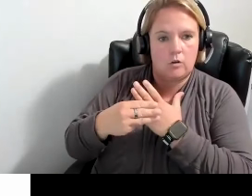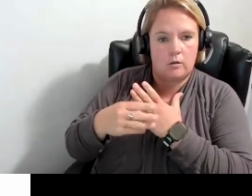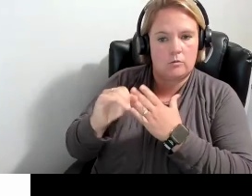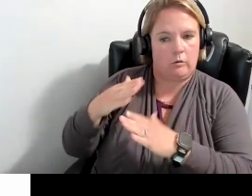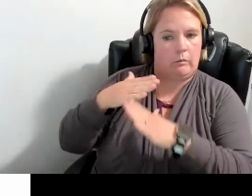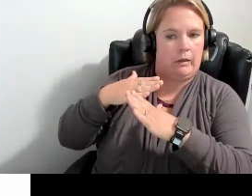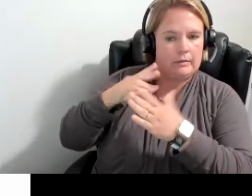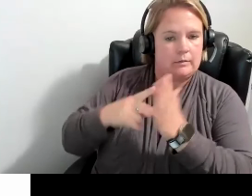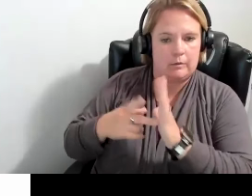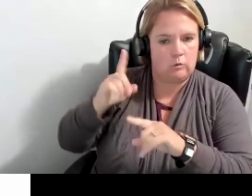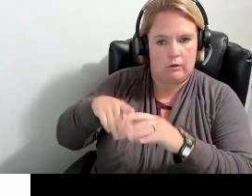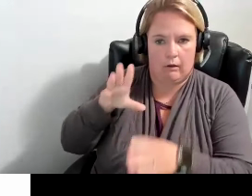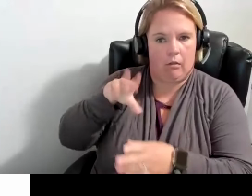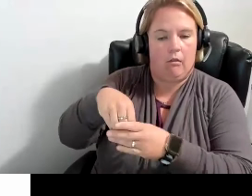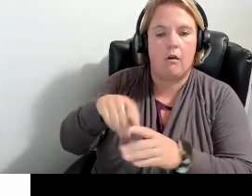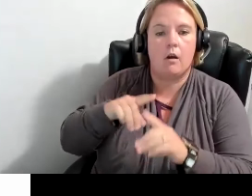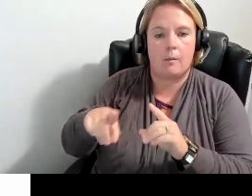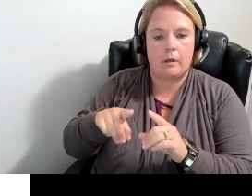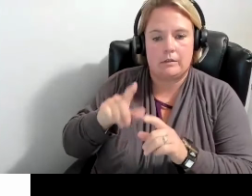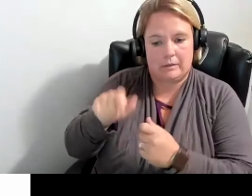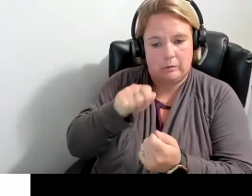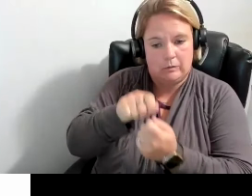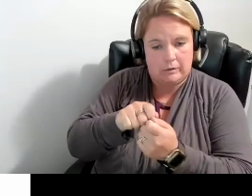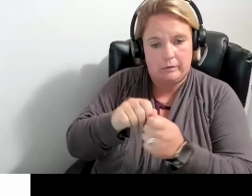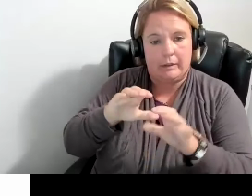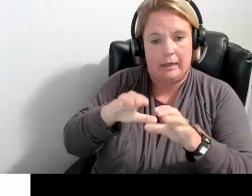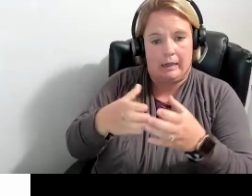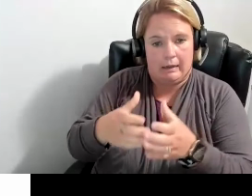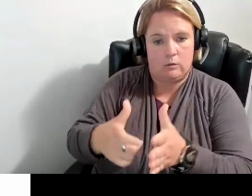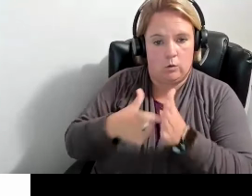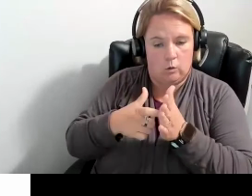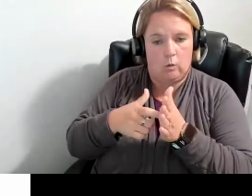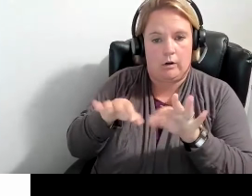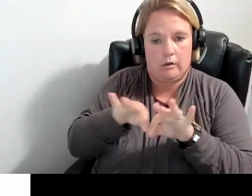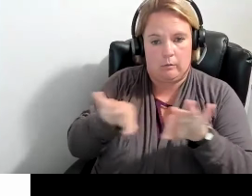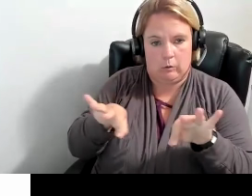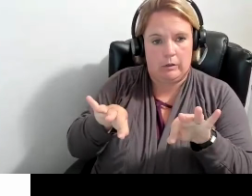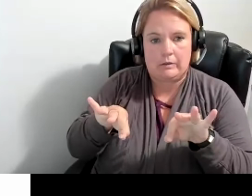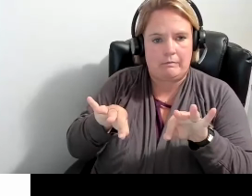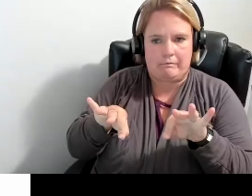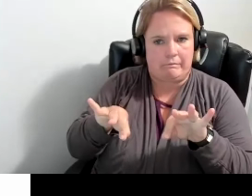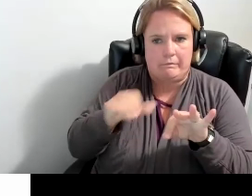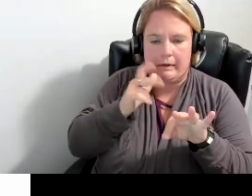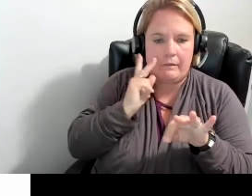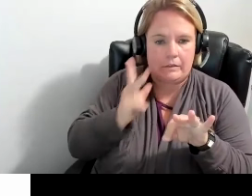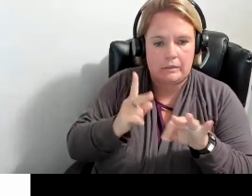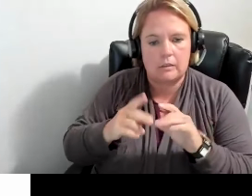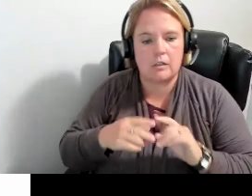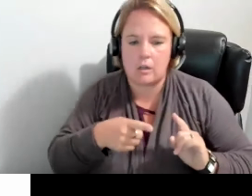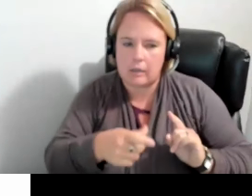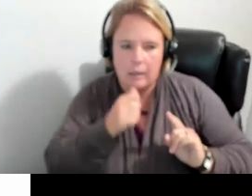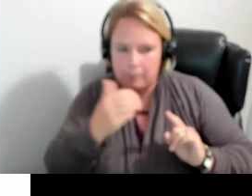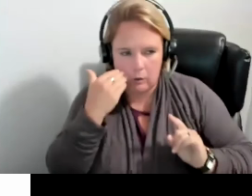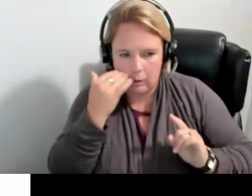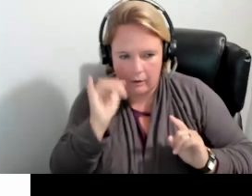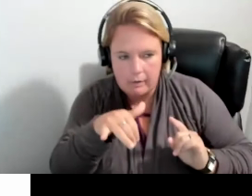out. But as far as a specific course requiring a diploma, I mean, I don't think I've seen that. yeah, I'm like unaware of it, so that's why Yeah.